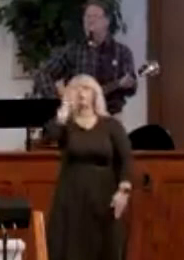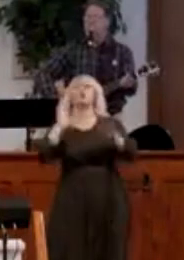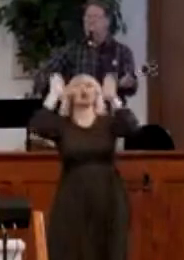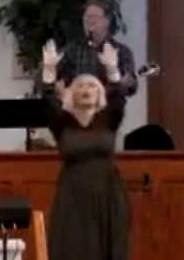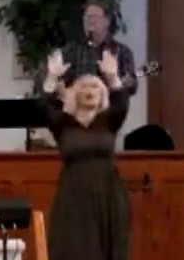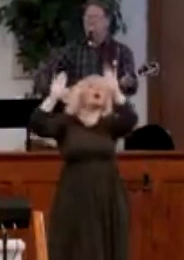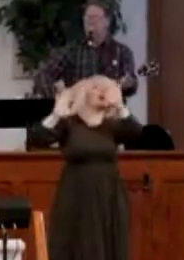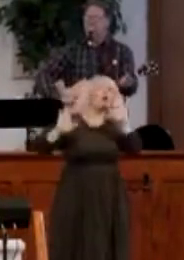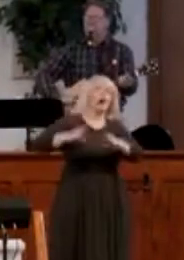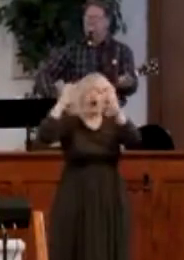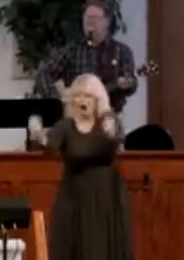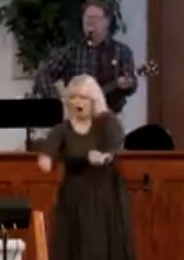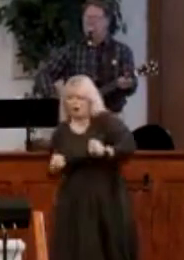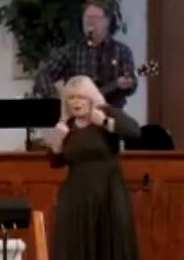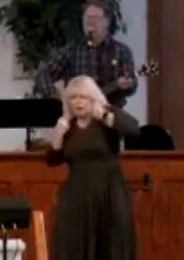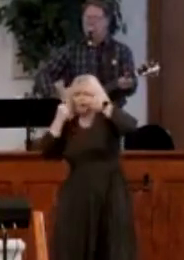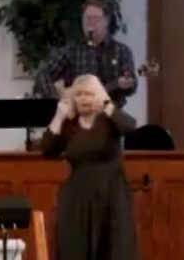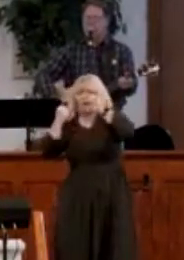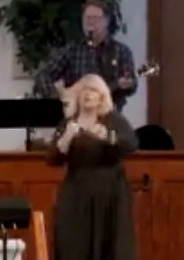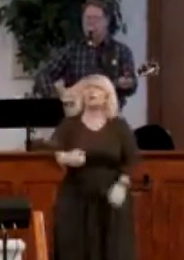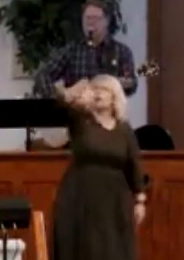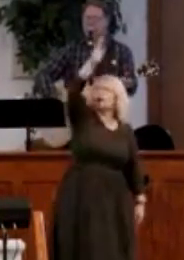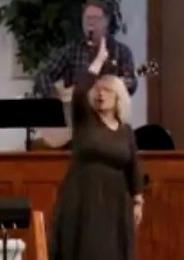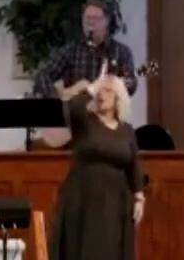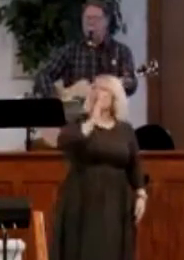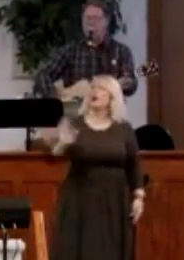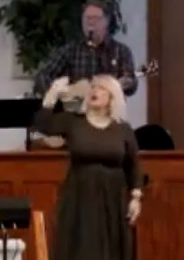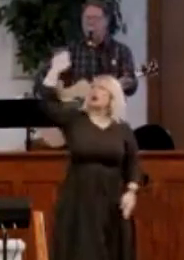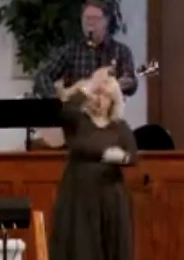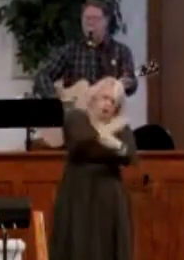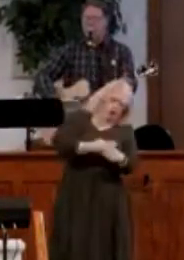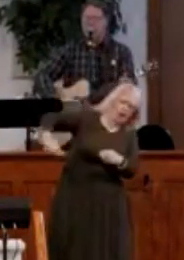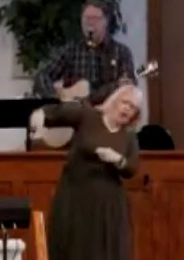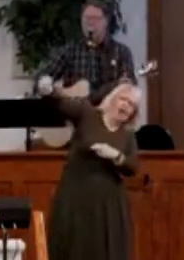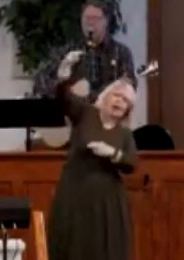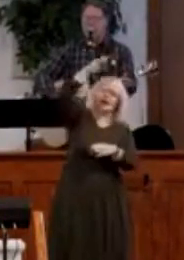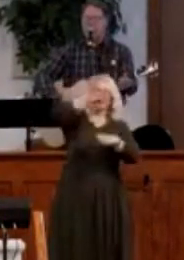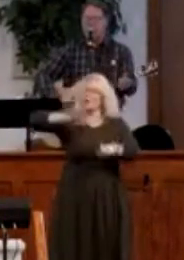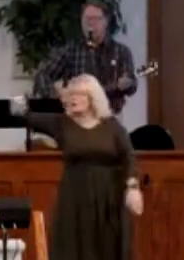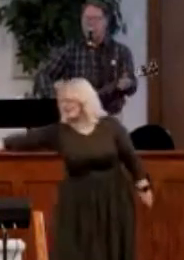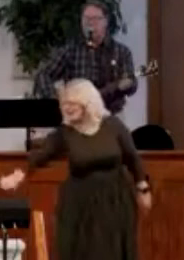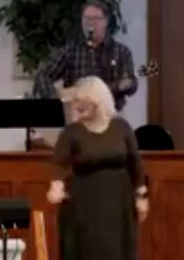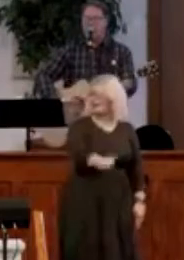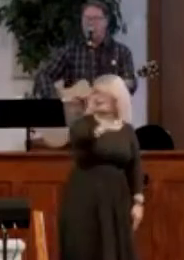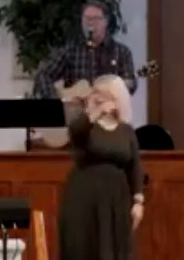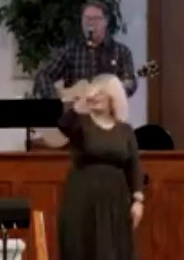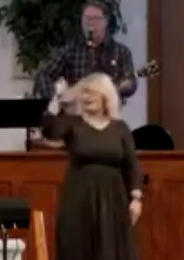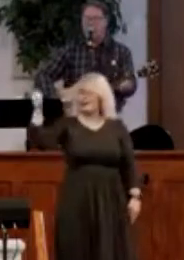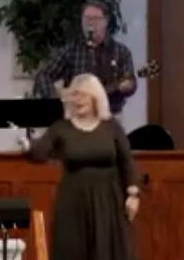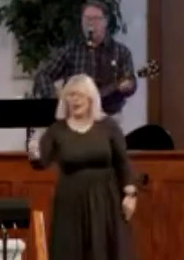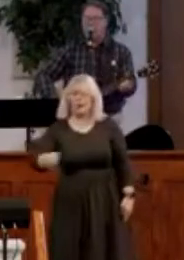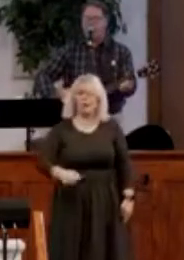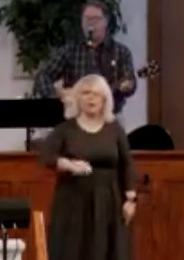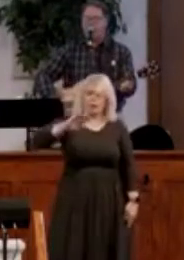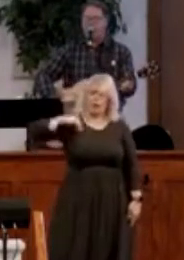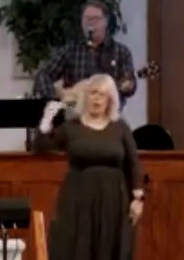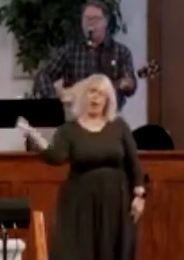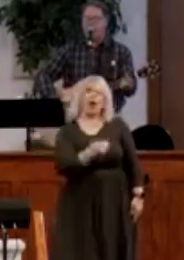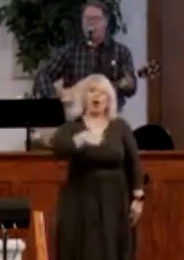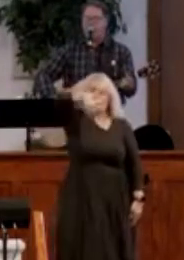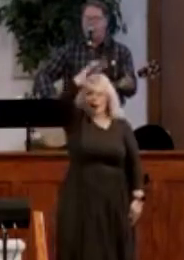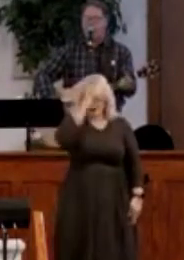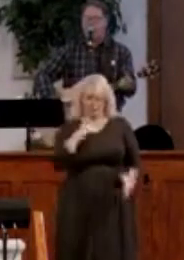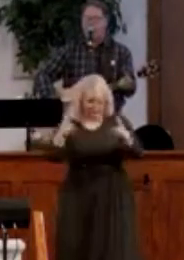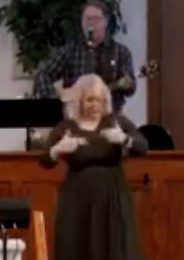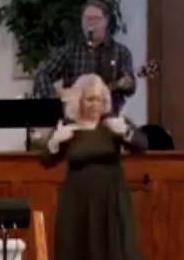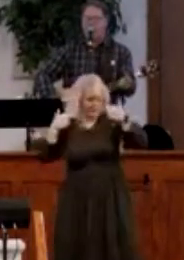God is greater, our God is stronger. God, you are higher than any other.